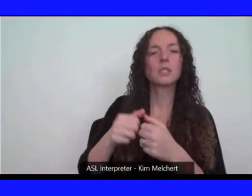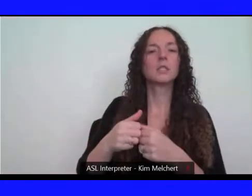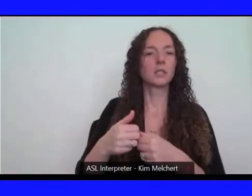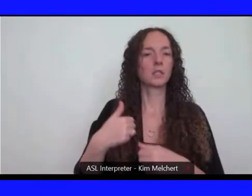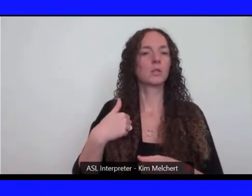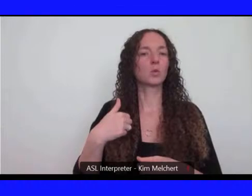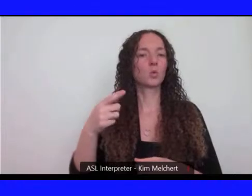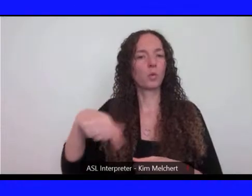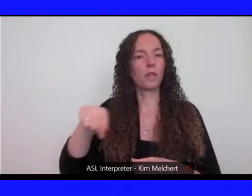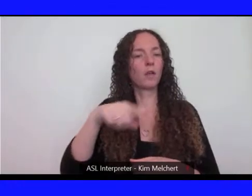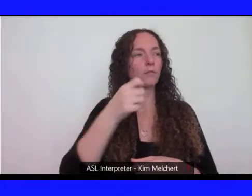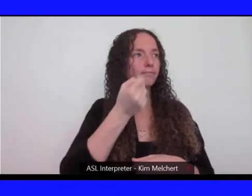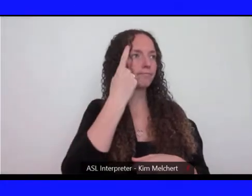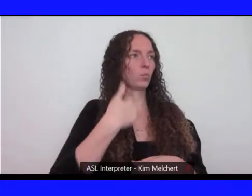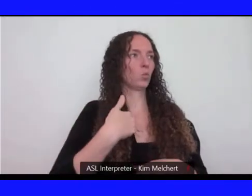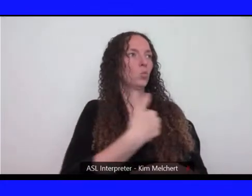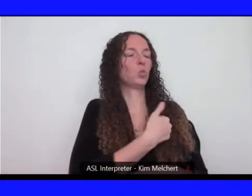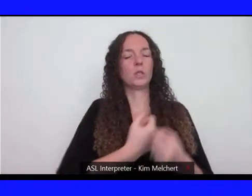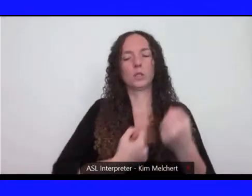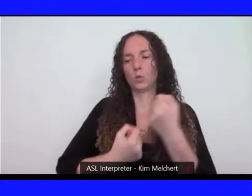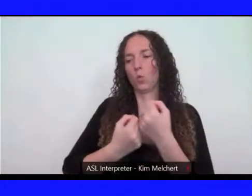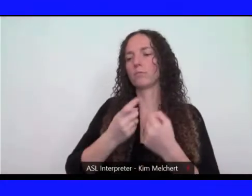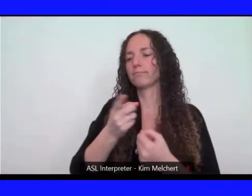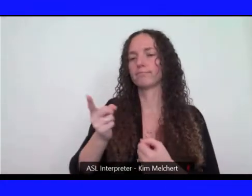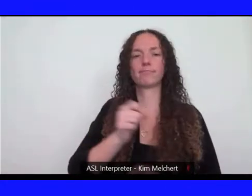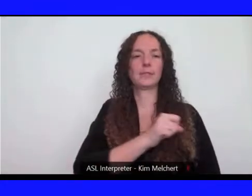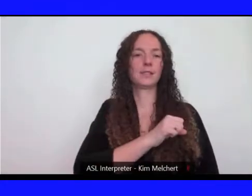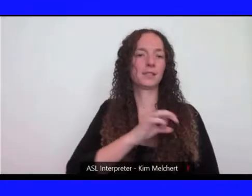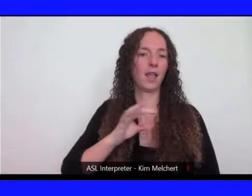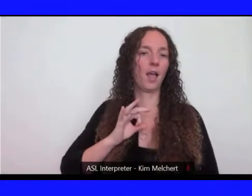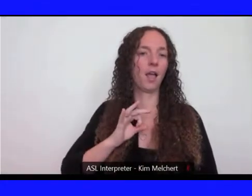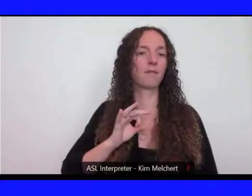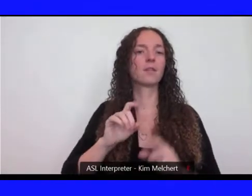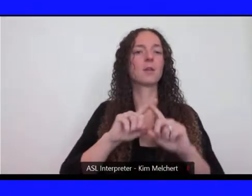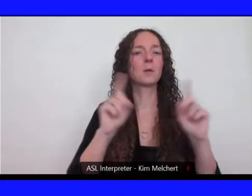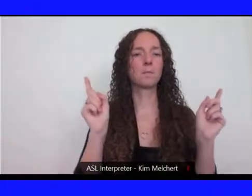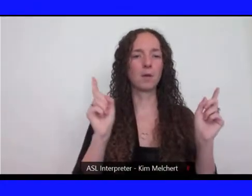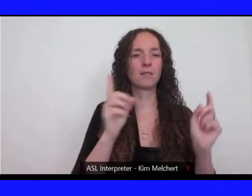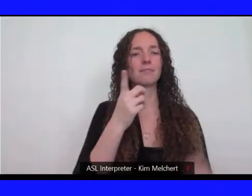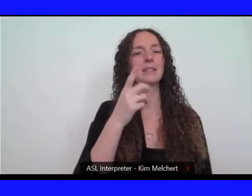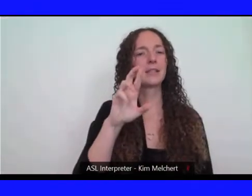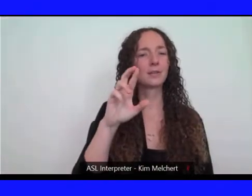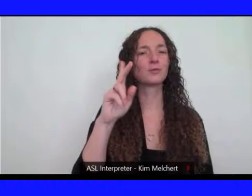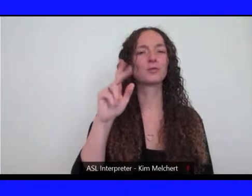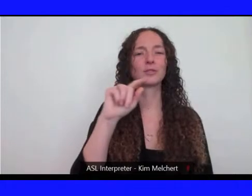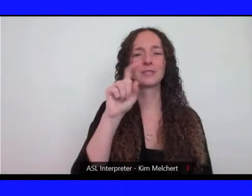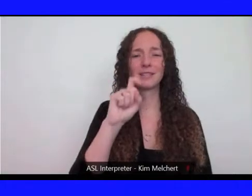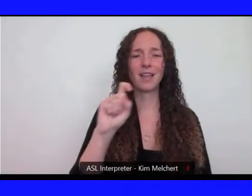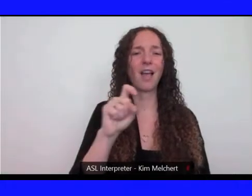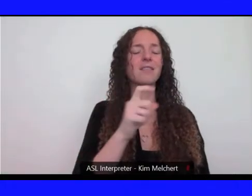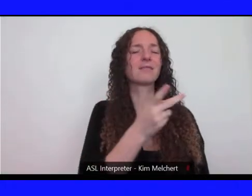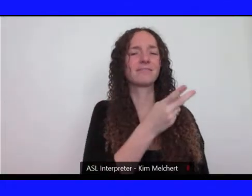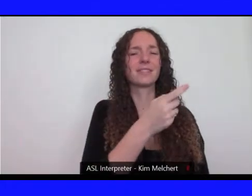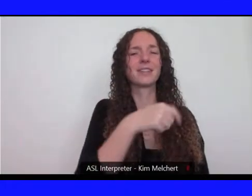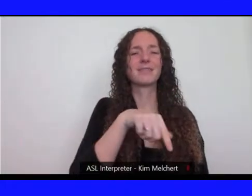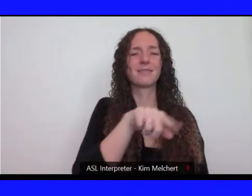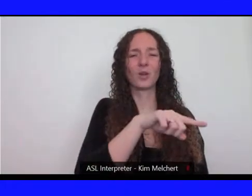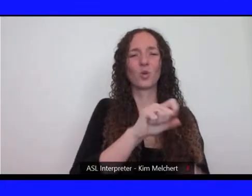Dr. Katz and Coalition. And Jose, sorry, Jose, you are a key decision maker on that one as well.